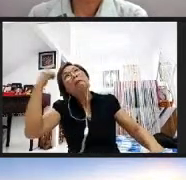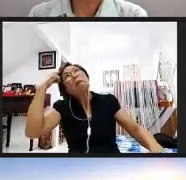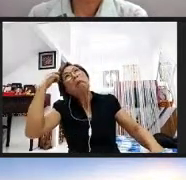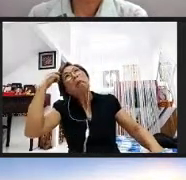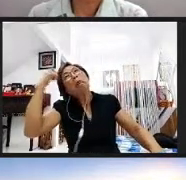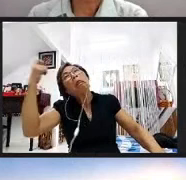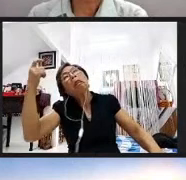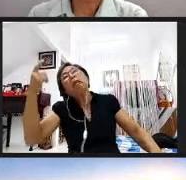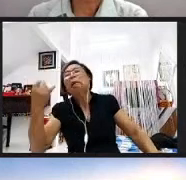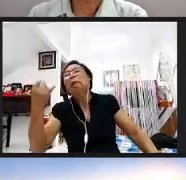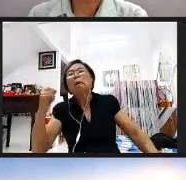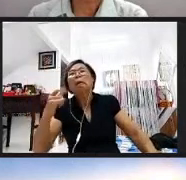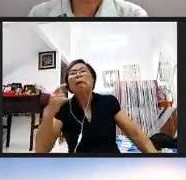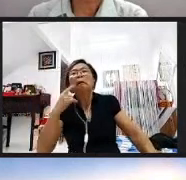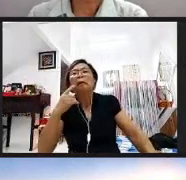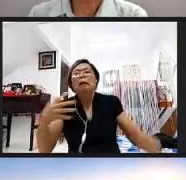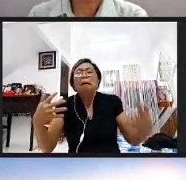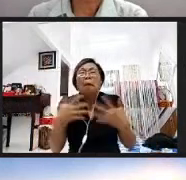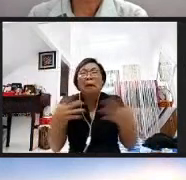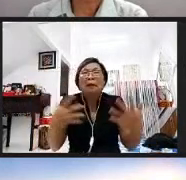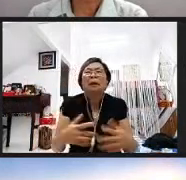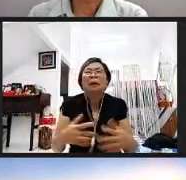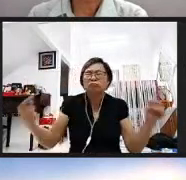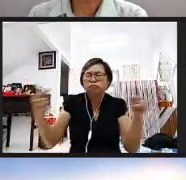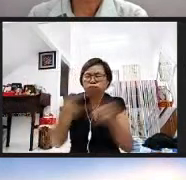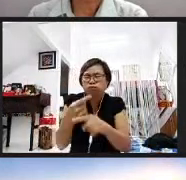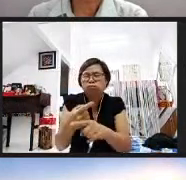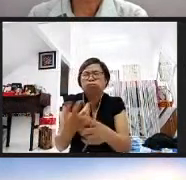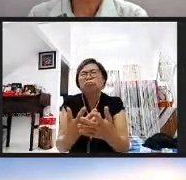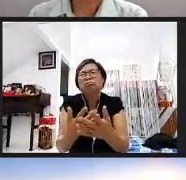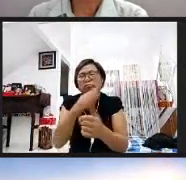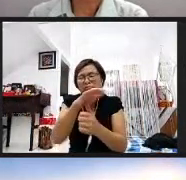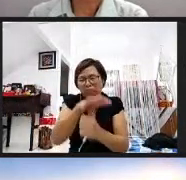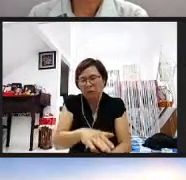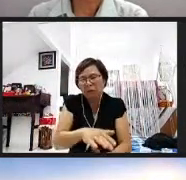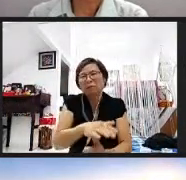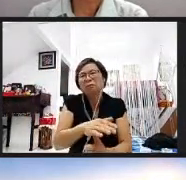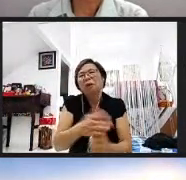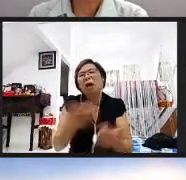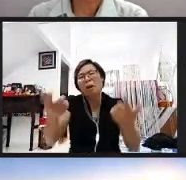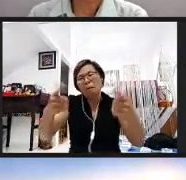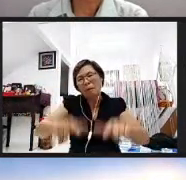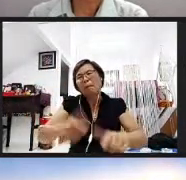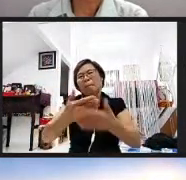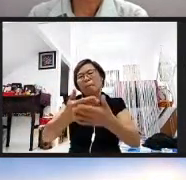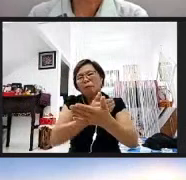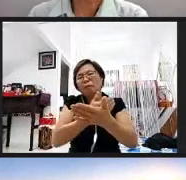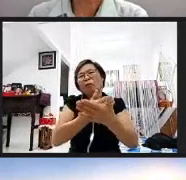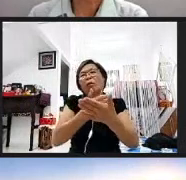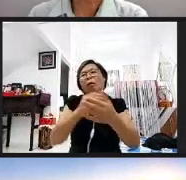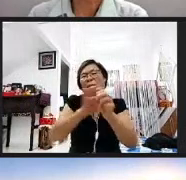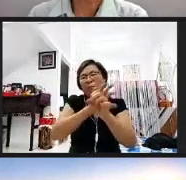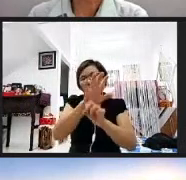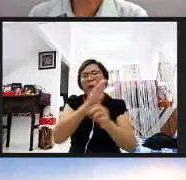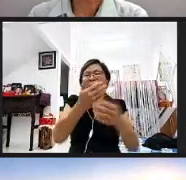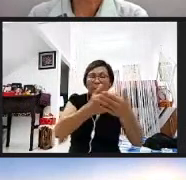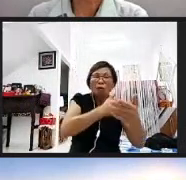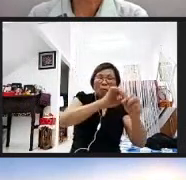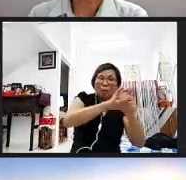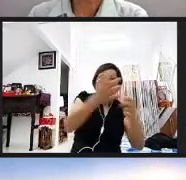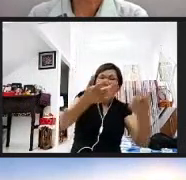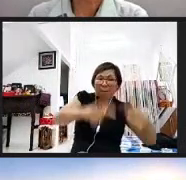have panic attack, they still have conflict, they still have depression. That happened before the pandemic. It also happened after the